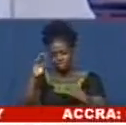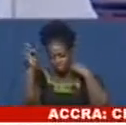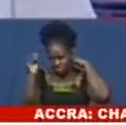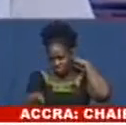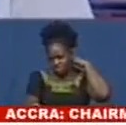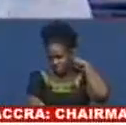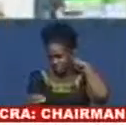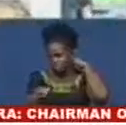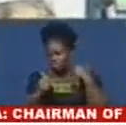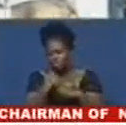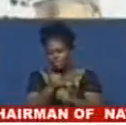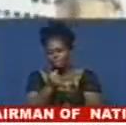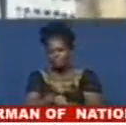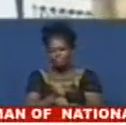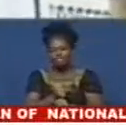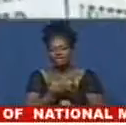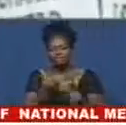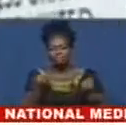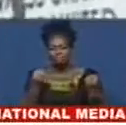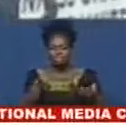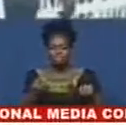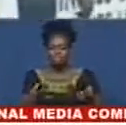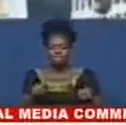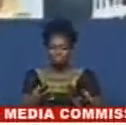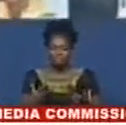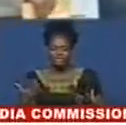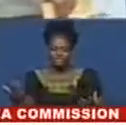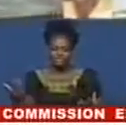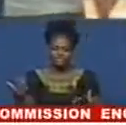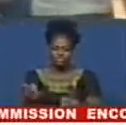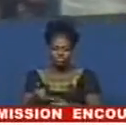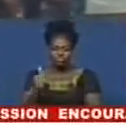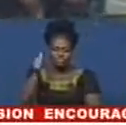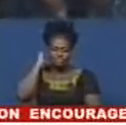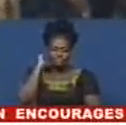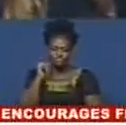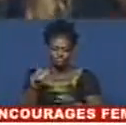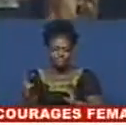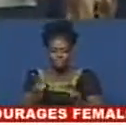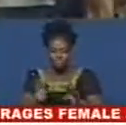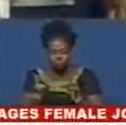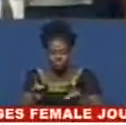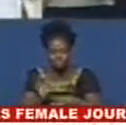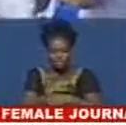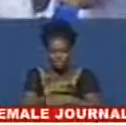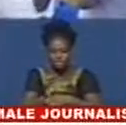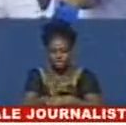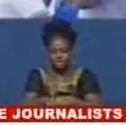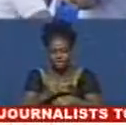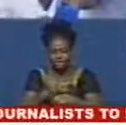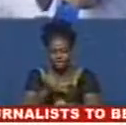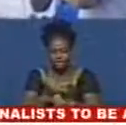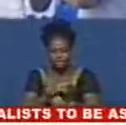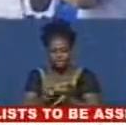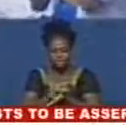We've made a number of deliberate interventions to reduce the cost of doing business and formalize the